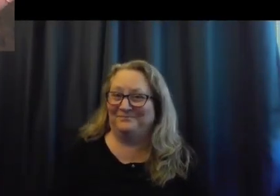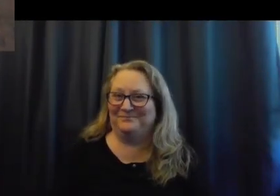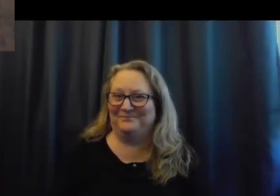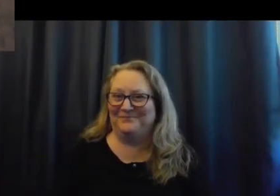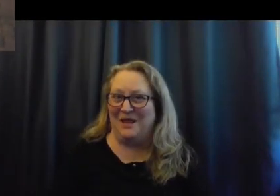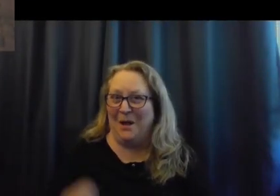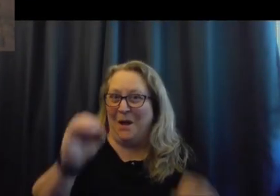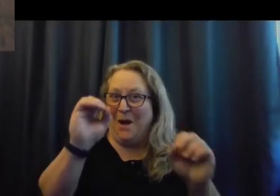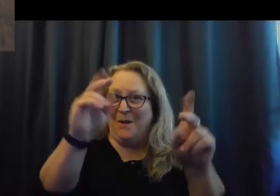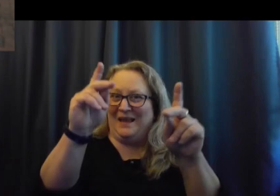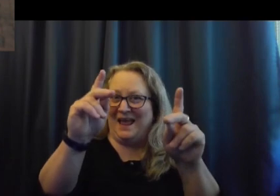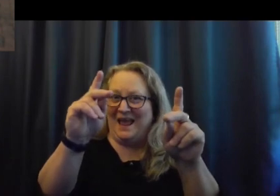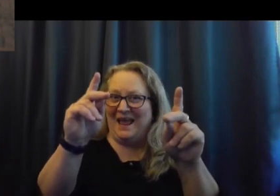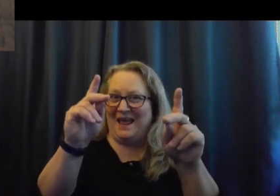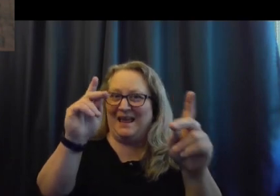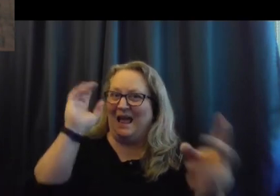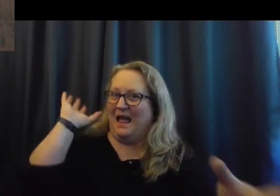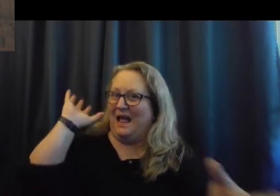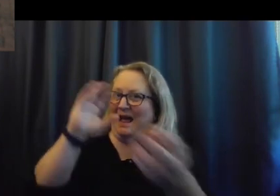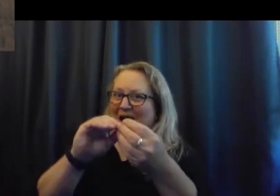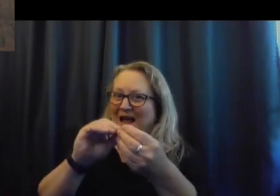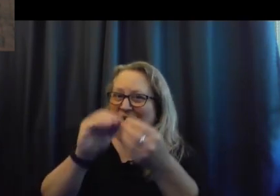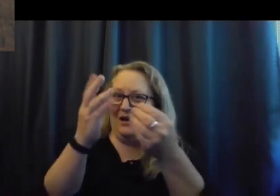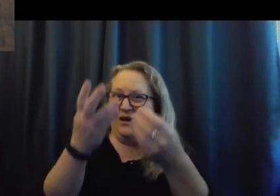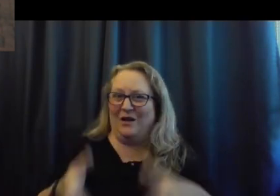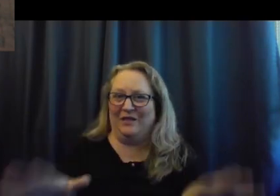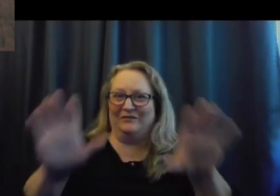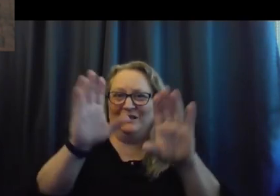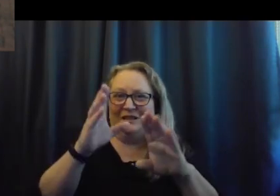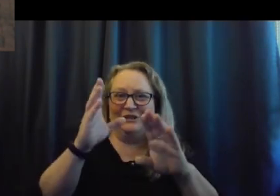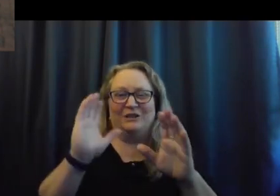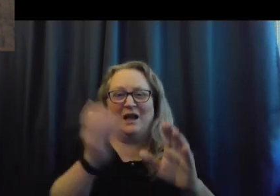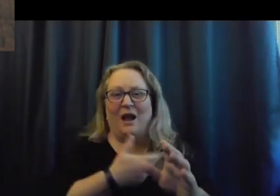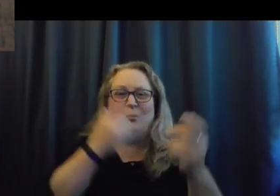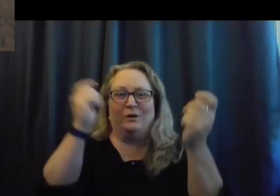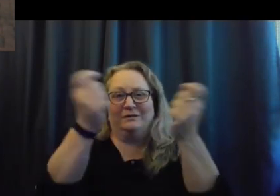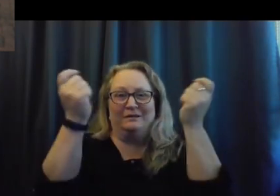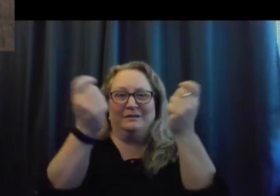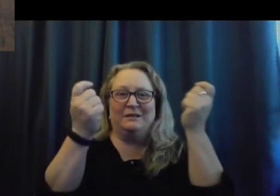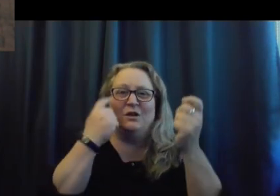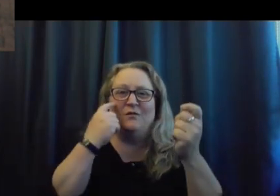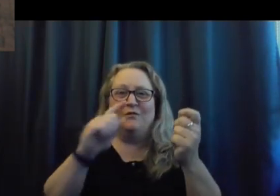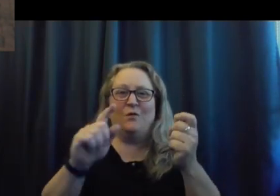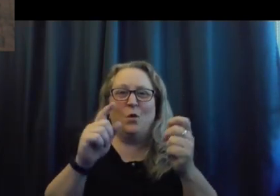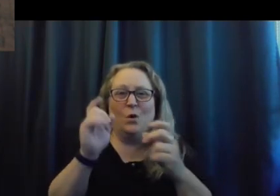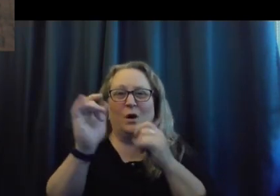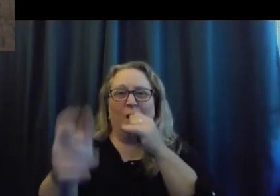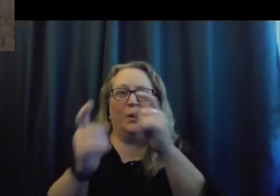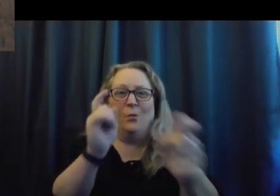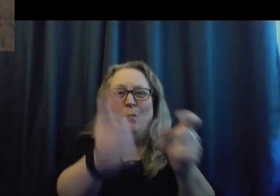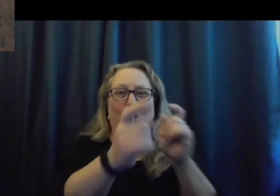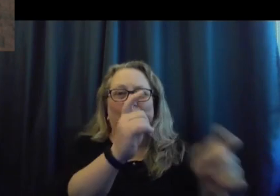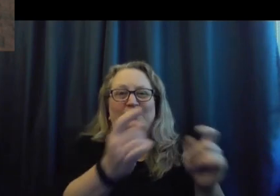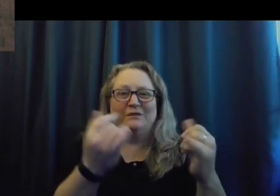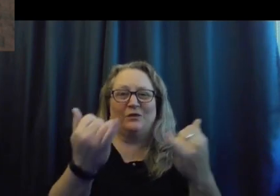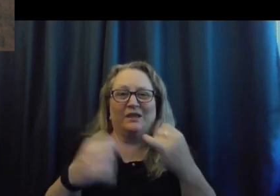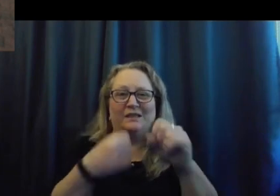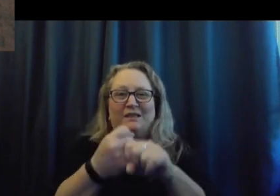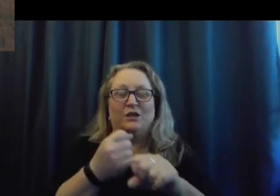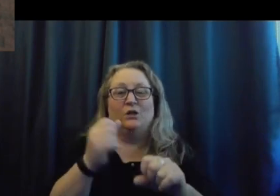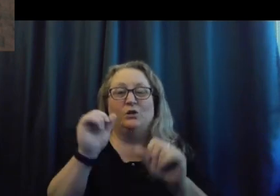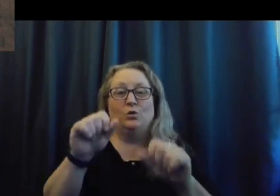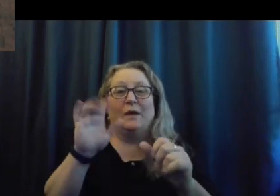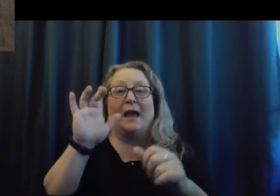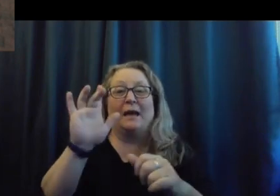Okay, everyone, that wraps up our Celebration of Excellence Awards ceremony for this year. Please follow the link to the Faculty and